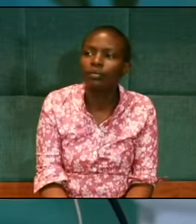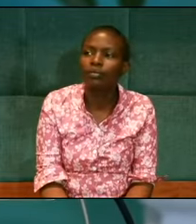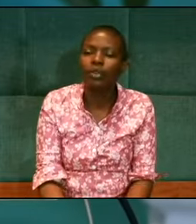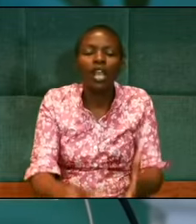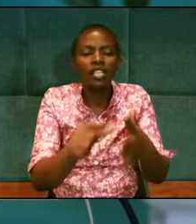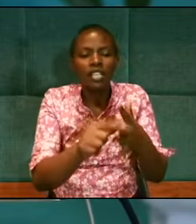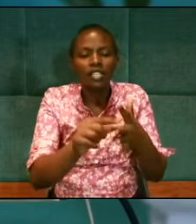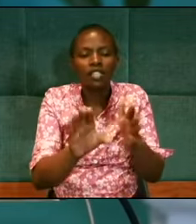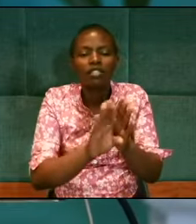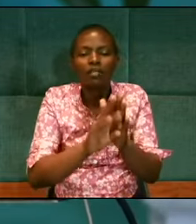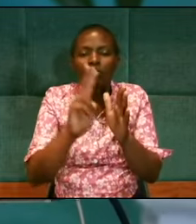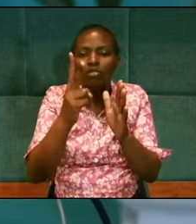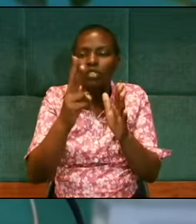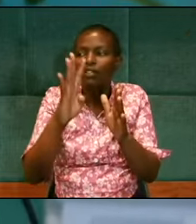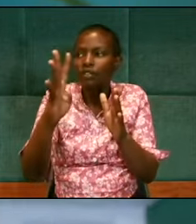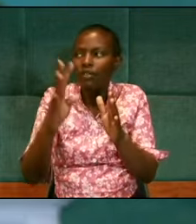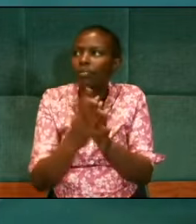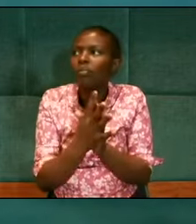Genesis chapter